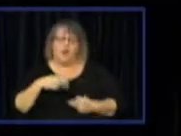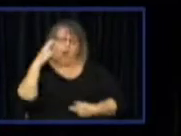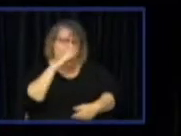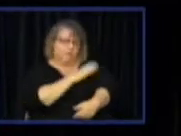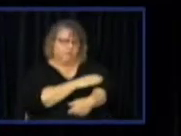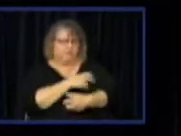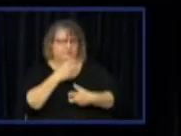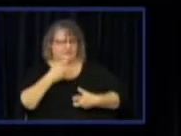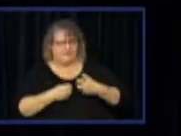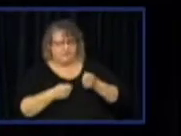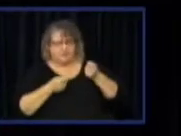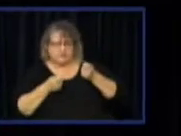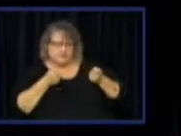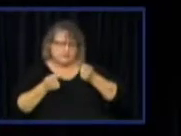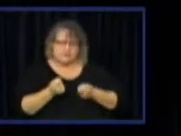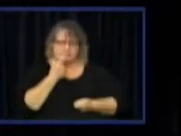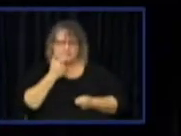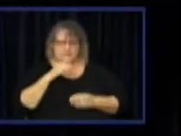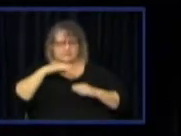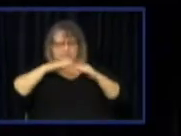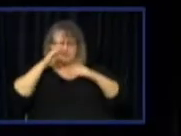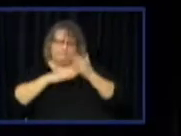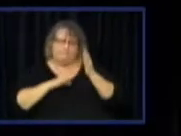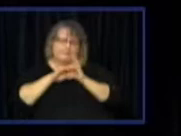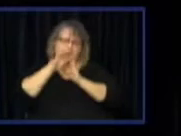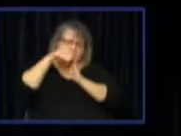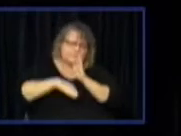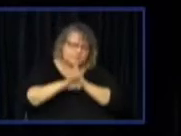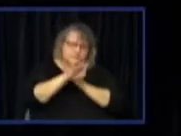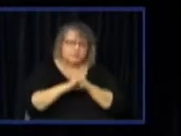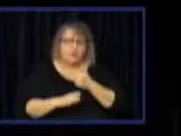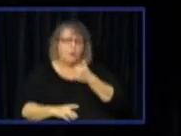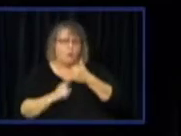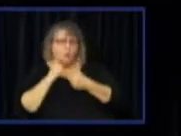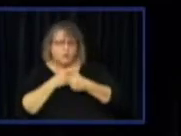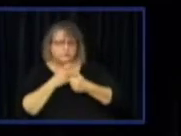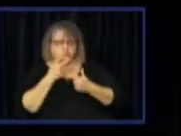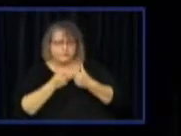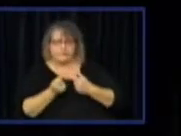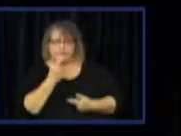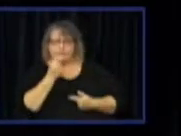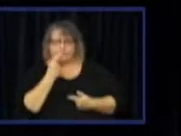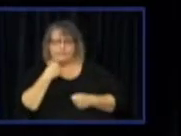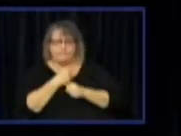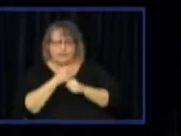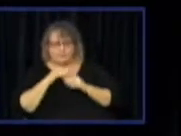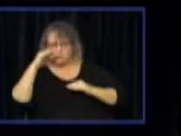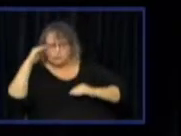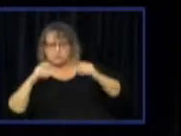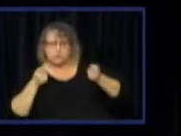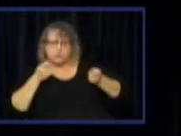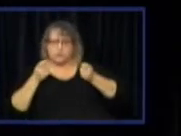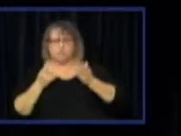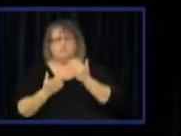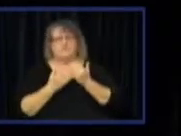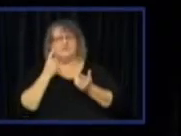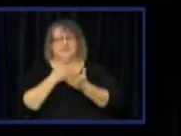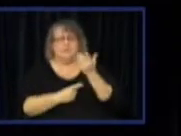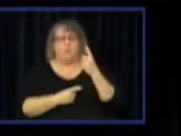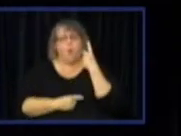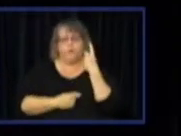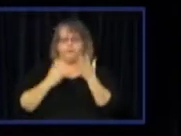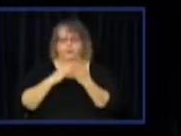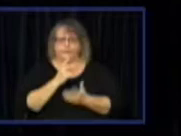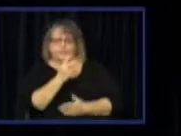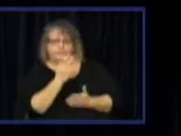very difficult to control, and there are many patients who require multiple blood pressure medications to lower their blood pressure.